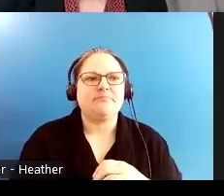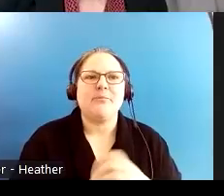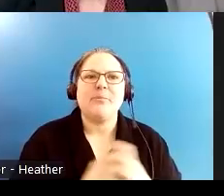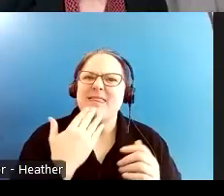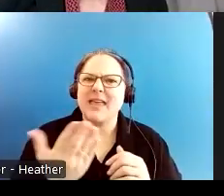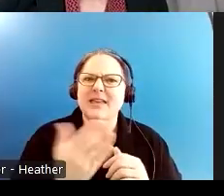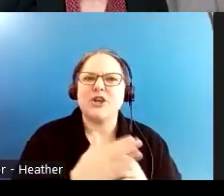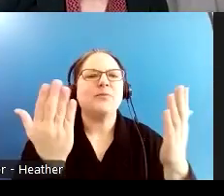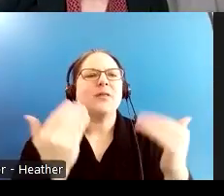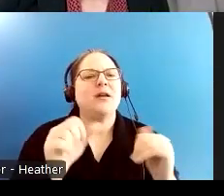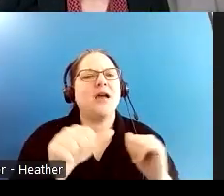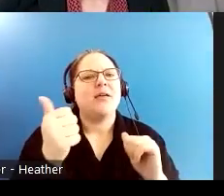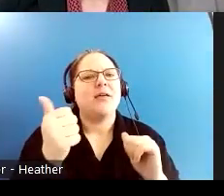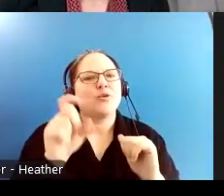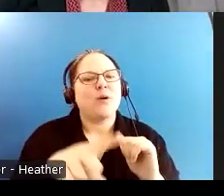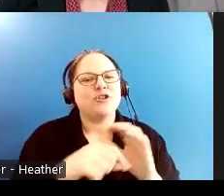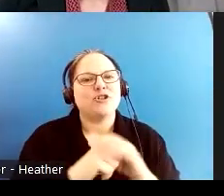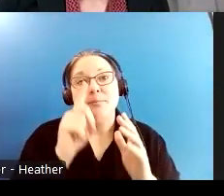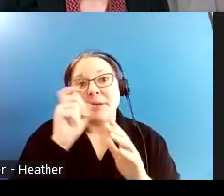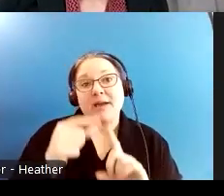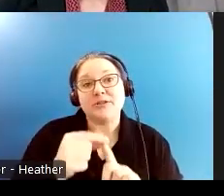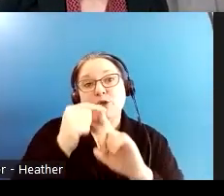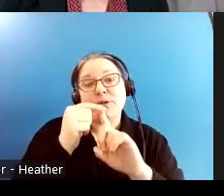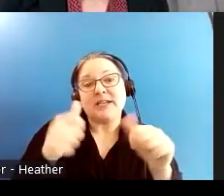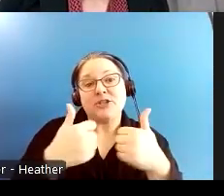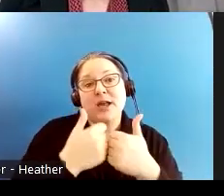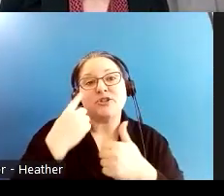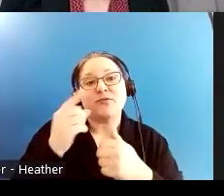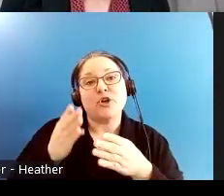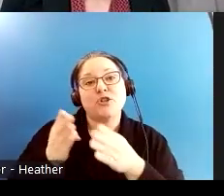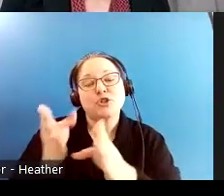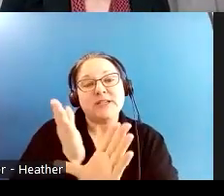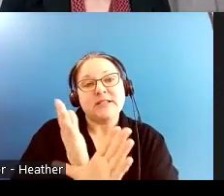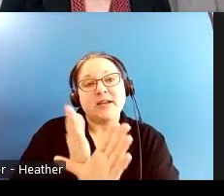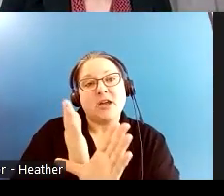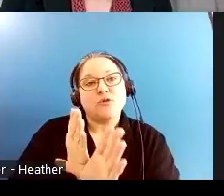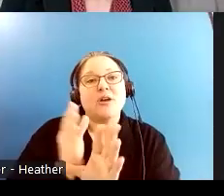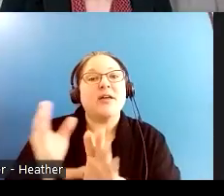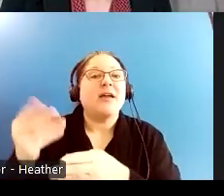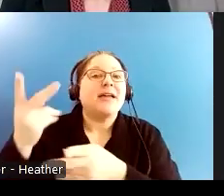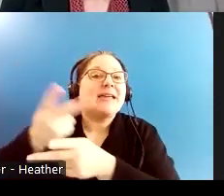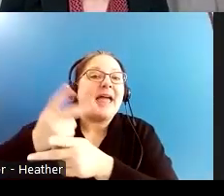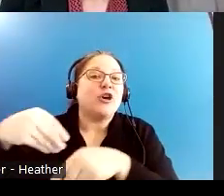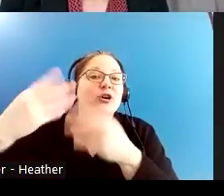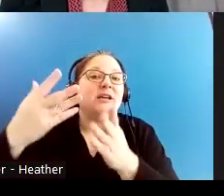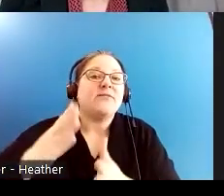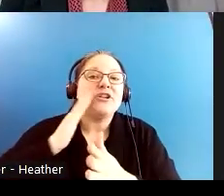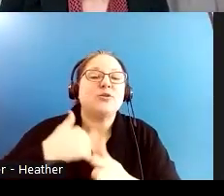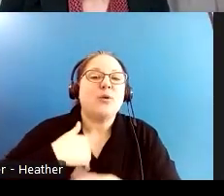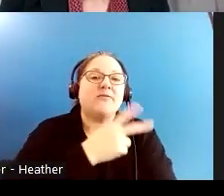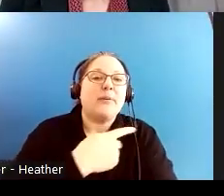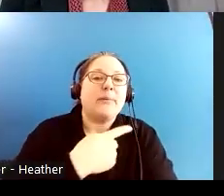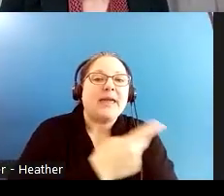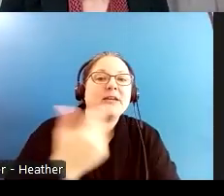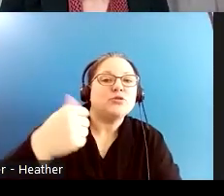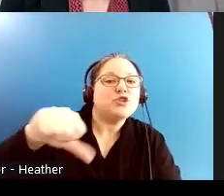Another question, given the unique challenges of street psychiatry where caregivers may often face patient rejection and aggression,